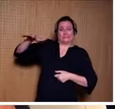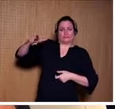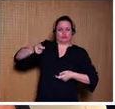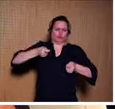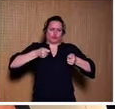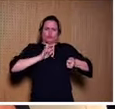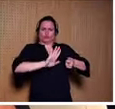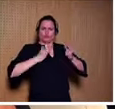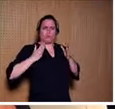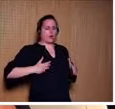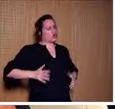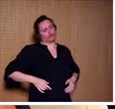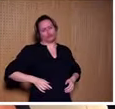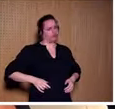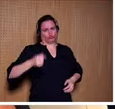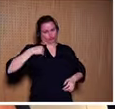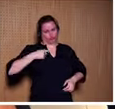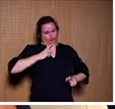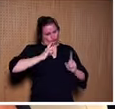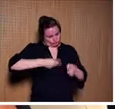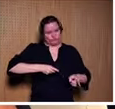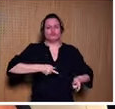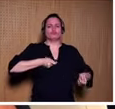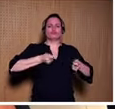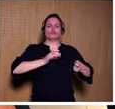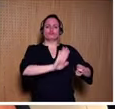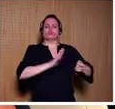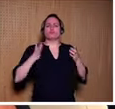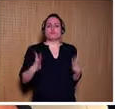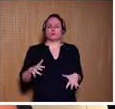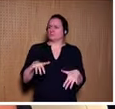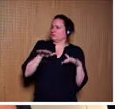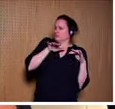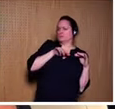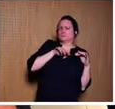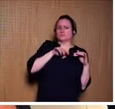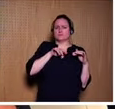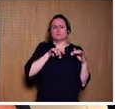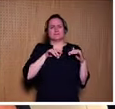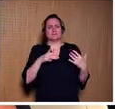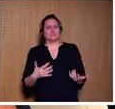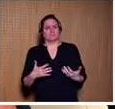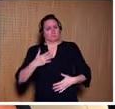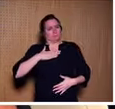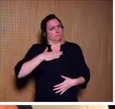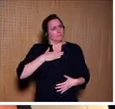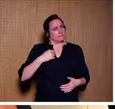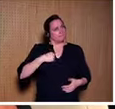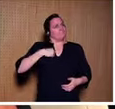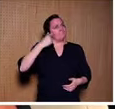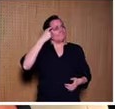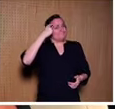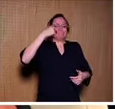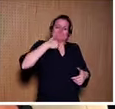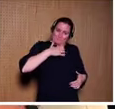us. And more than just pushing back on freedom, they're trying to regulate our bodies. removing our decision making, trying